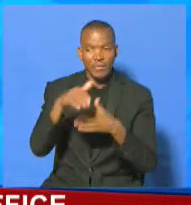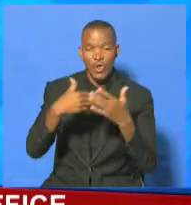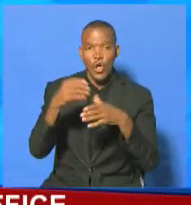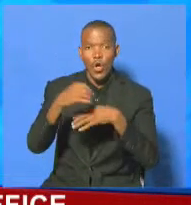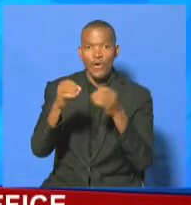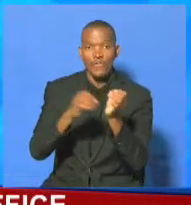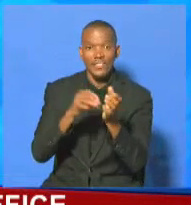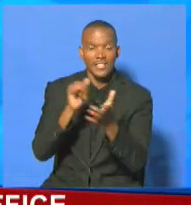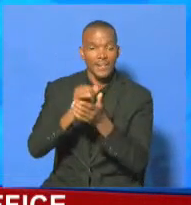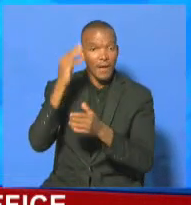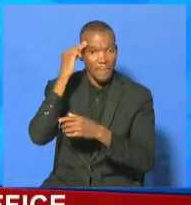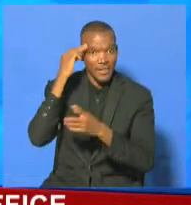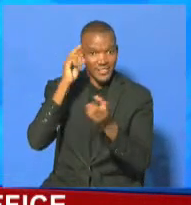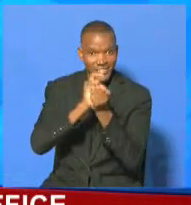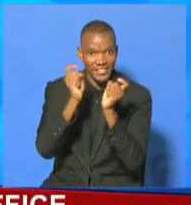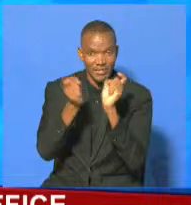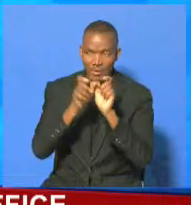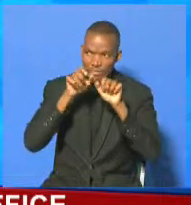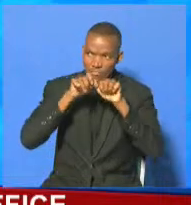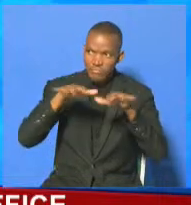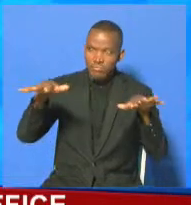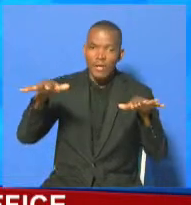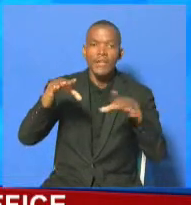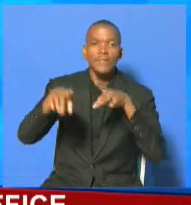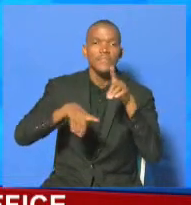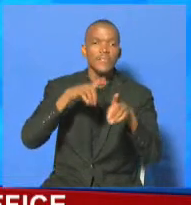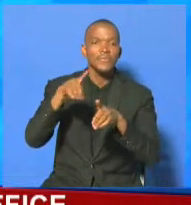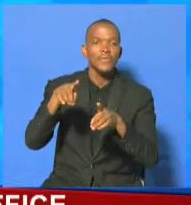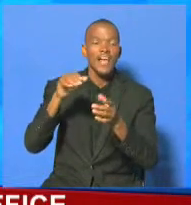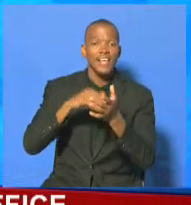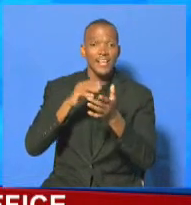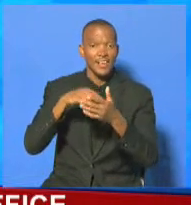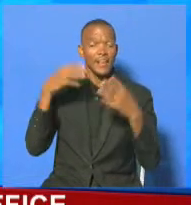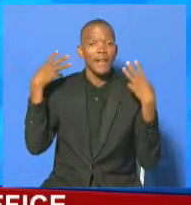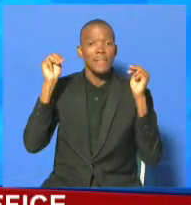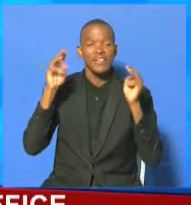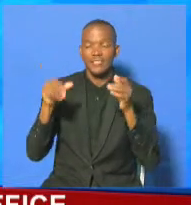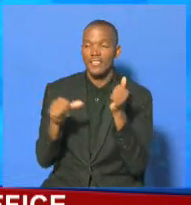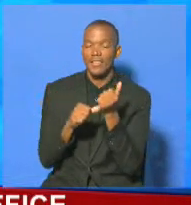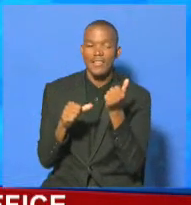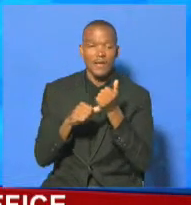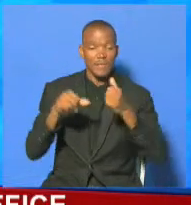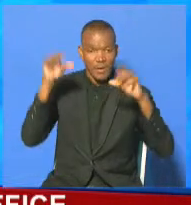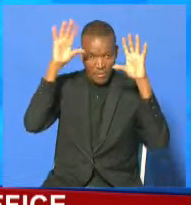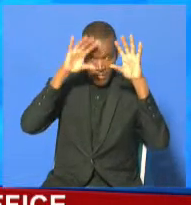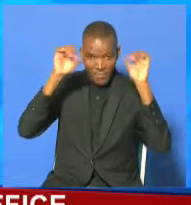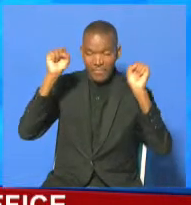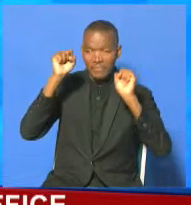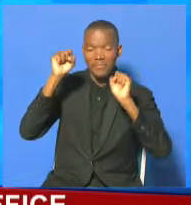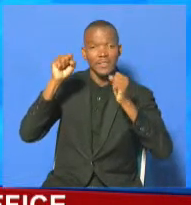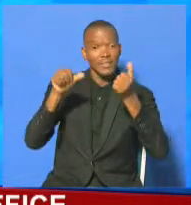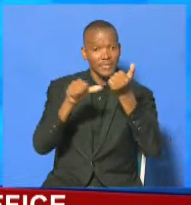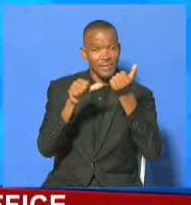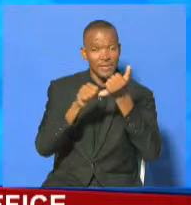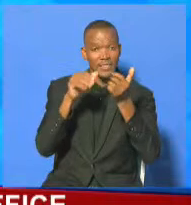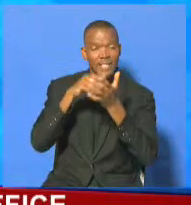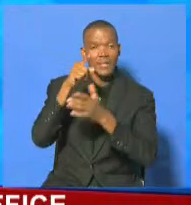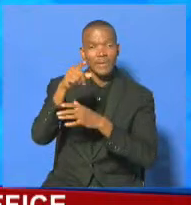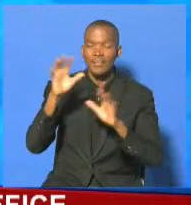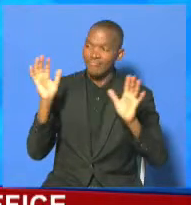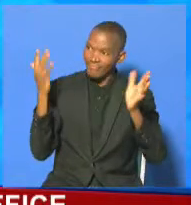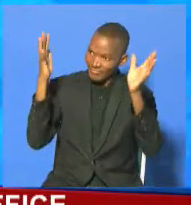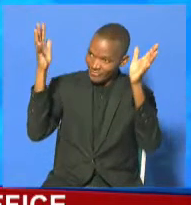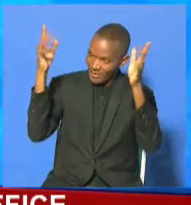help the office reach a wider audience. The Assistant Minister of State President, Ms. Boitumelo Gofamodimo, applauded their